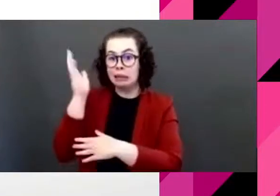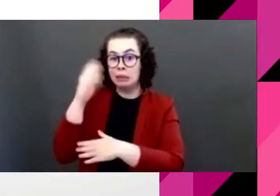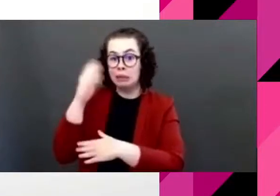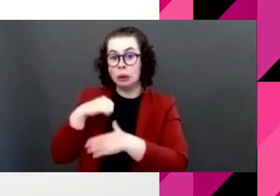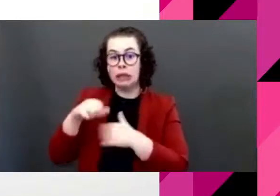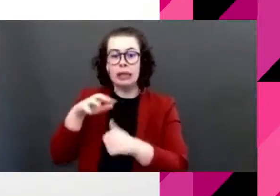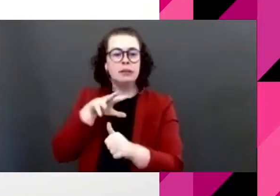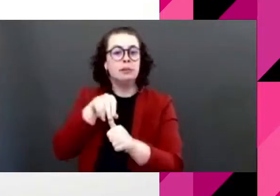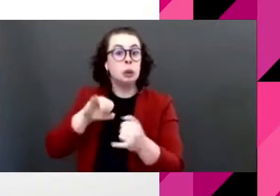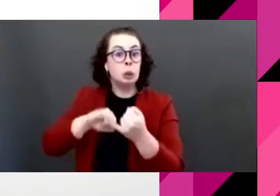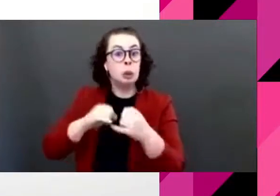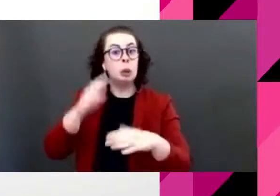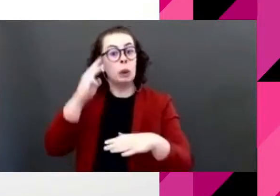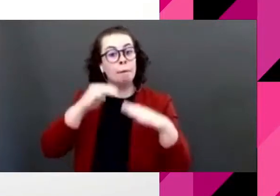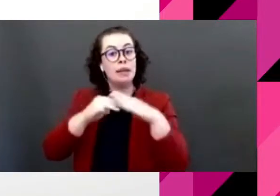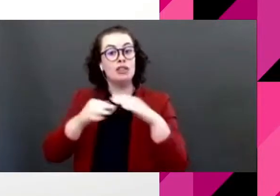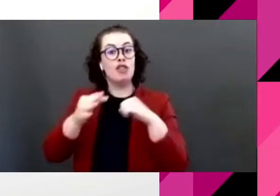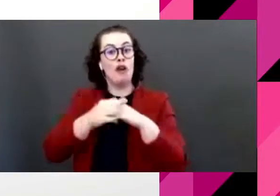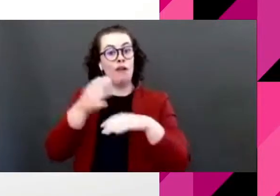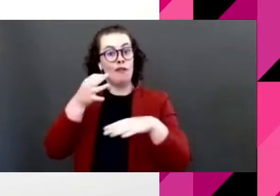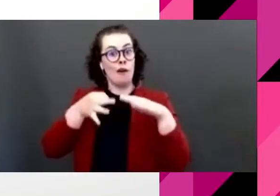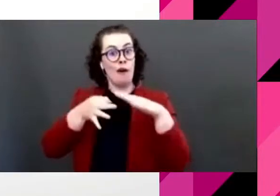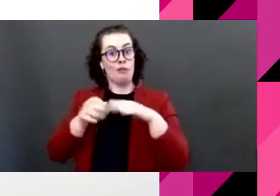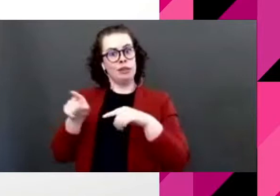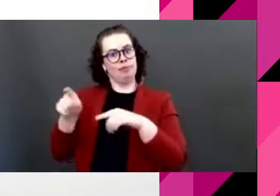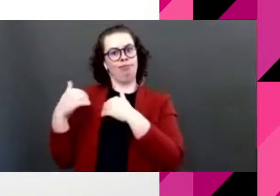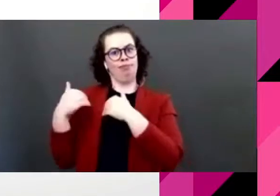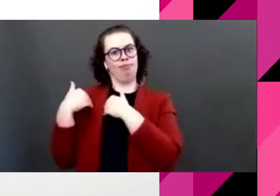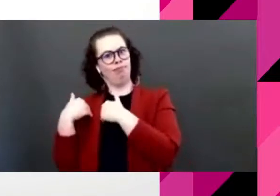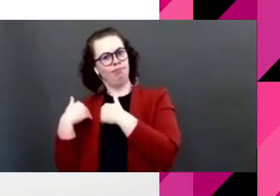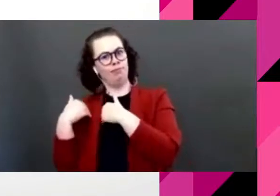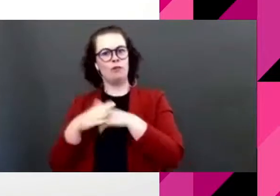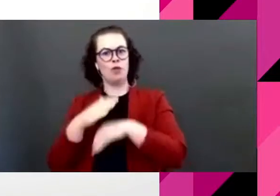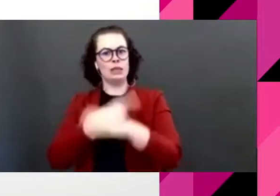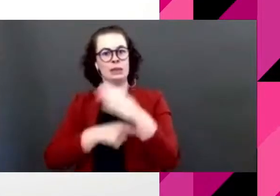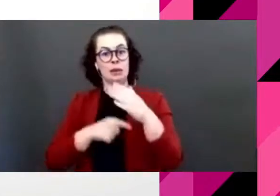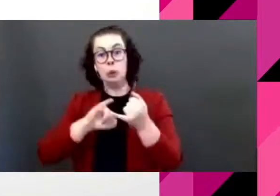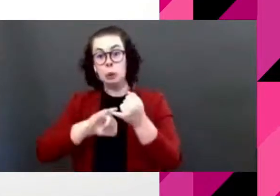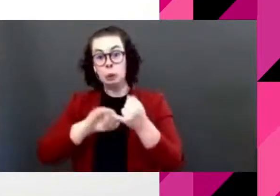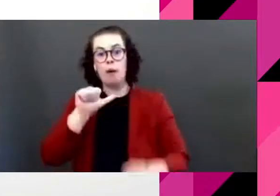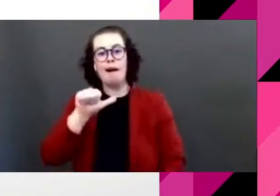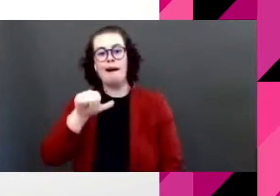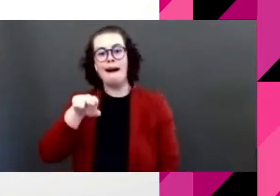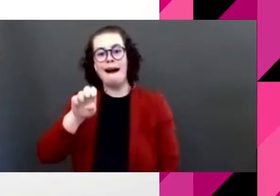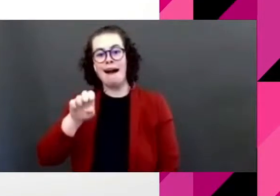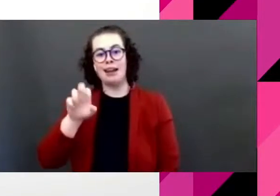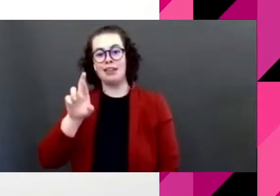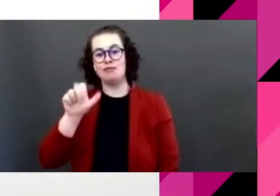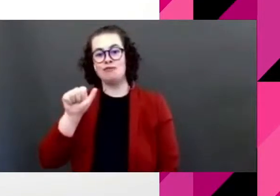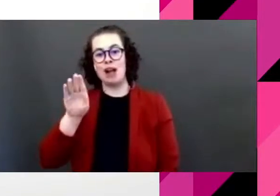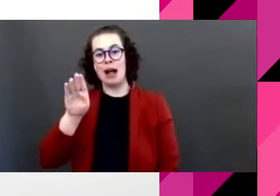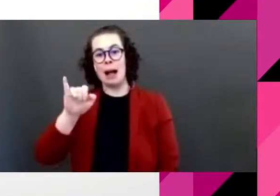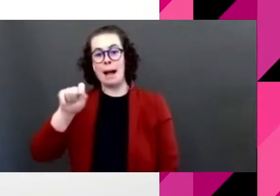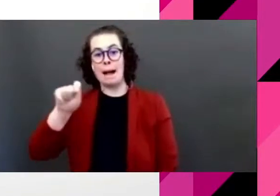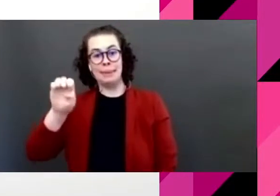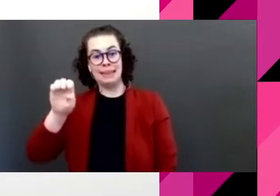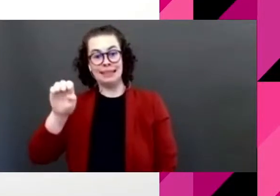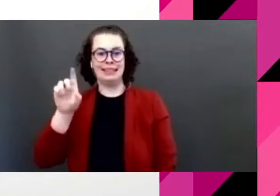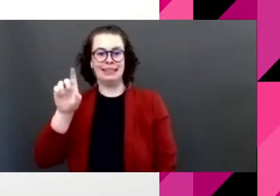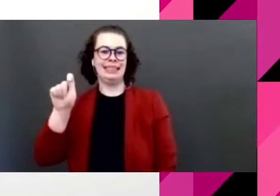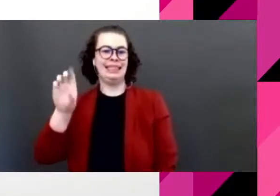Minister of State with Responsibility for Disability, Ms. Anne Rabbitt, TD, who will formally open the conference this